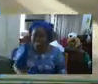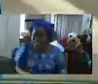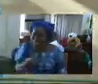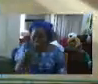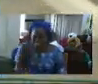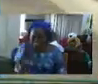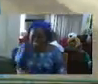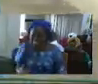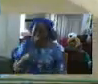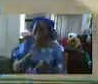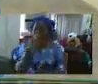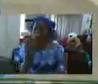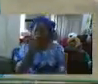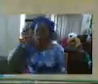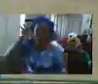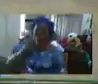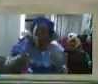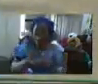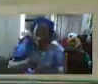It's only witches who fly at night.